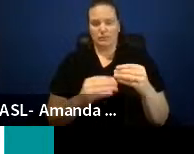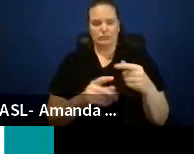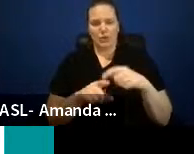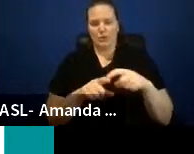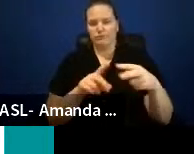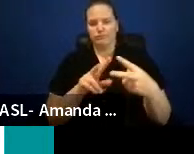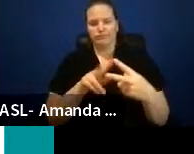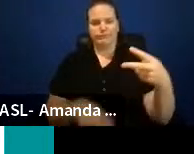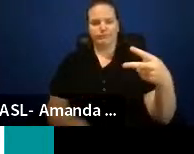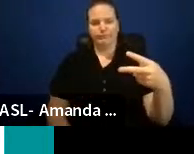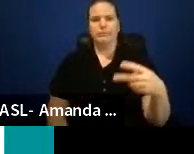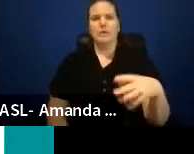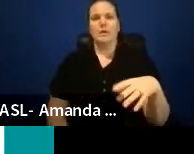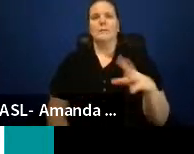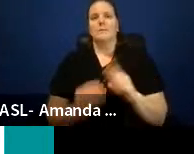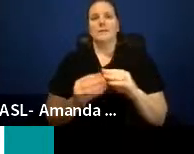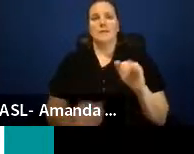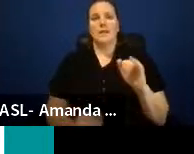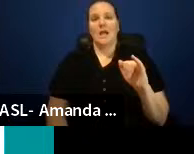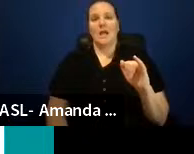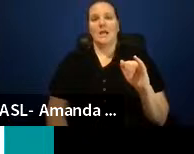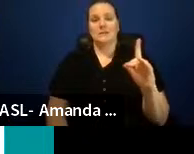408-638-0968. Enter the meeting ID